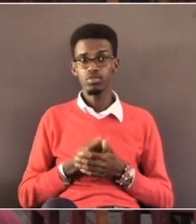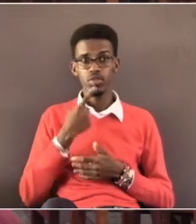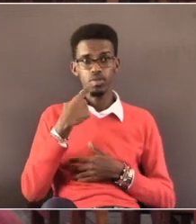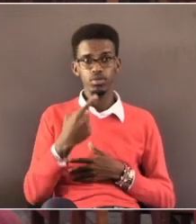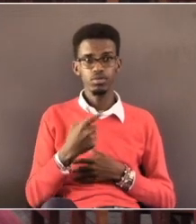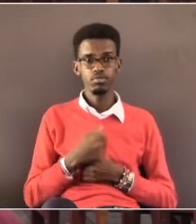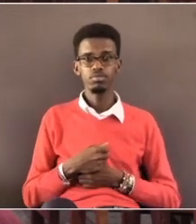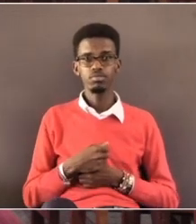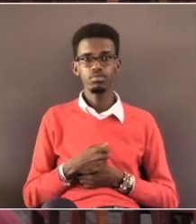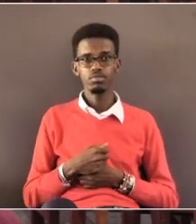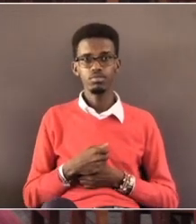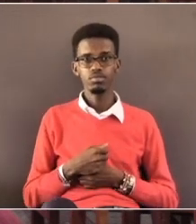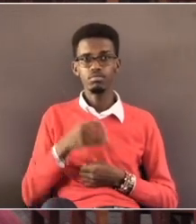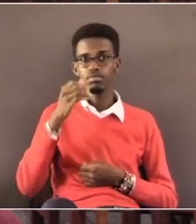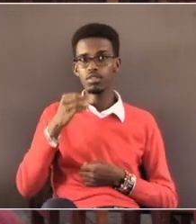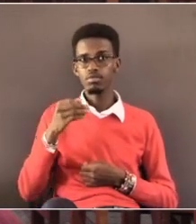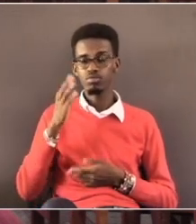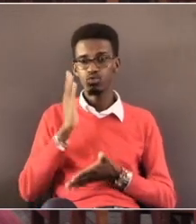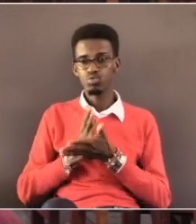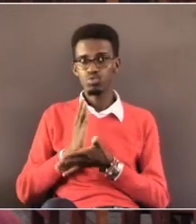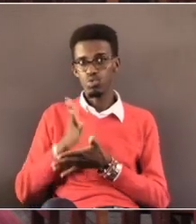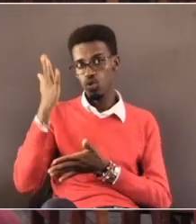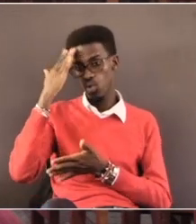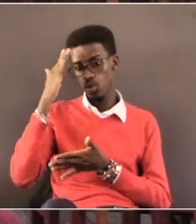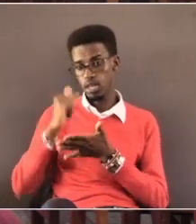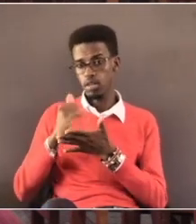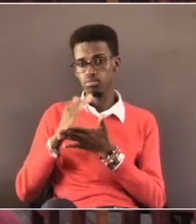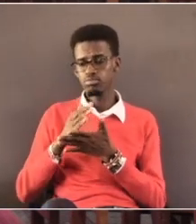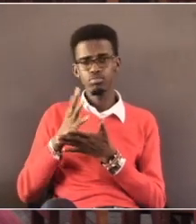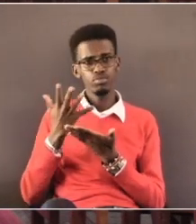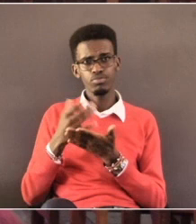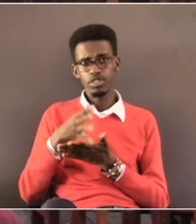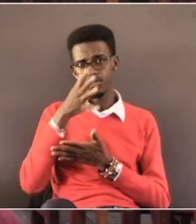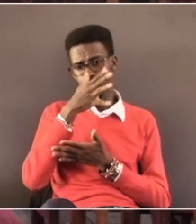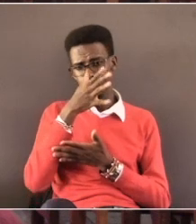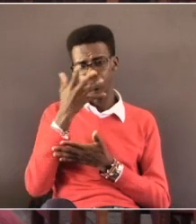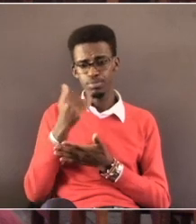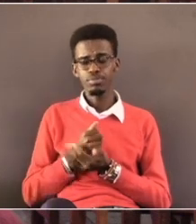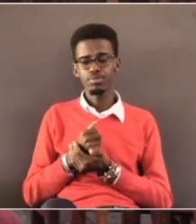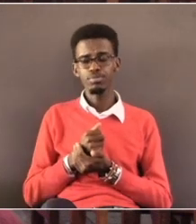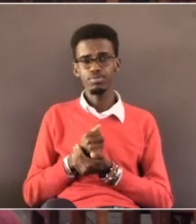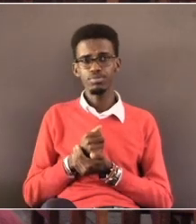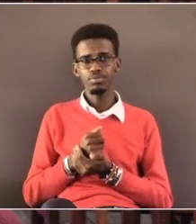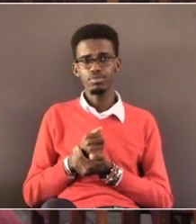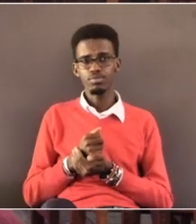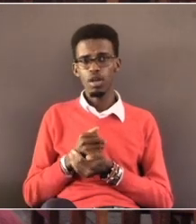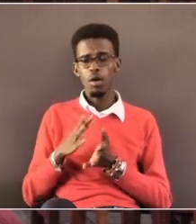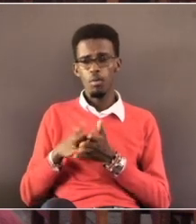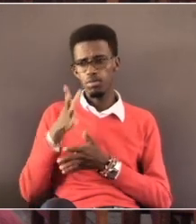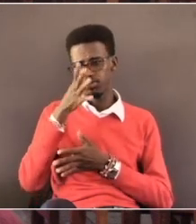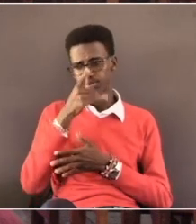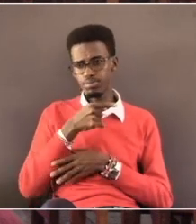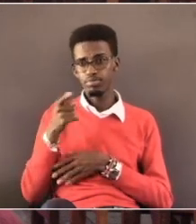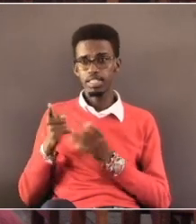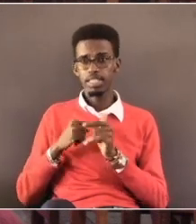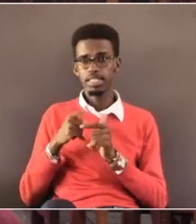So, if you realize that you're being criticized, not critiqued, there's more of criticism.